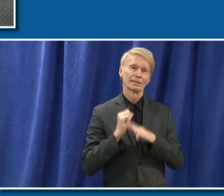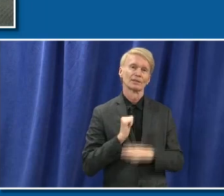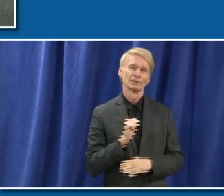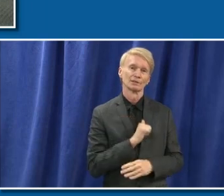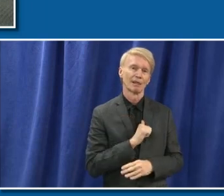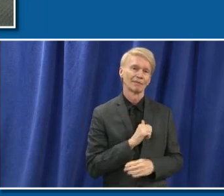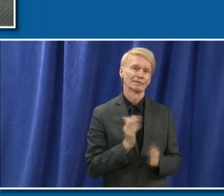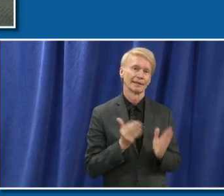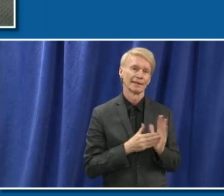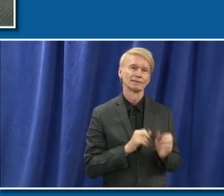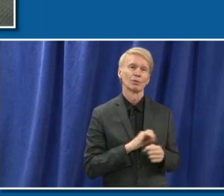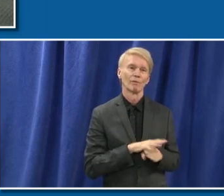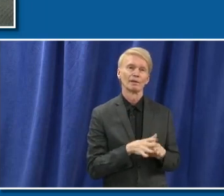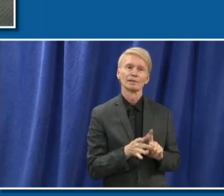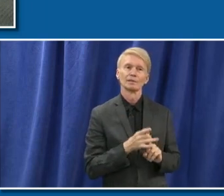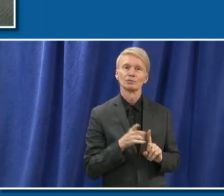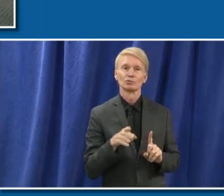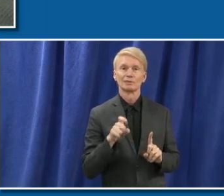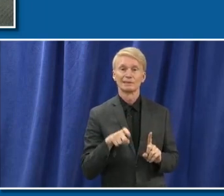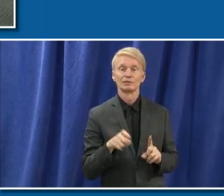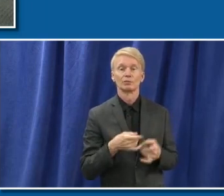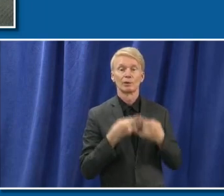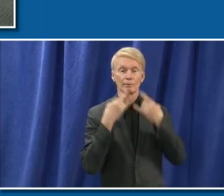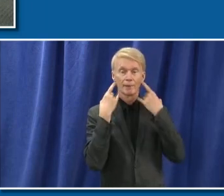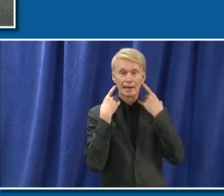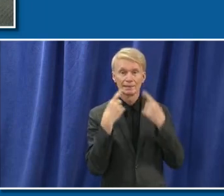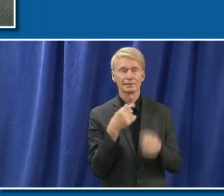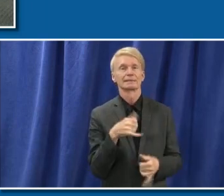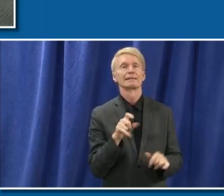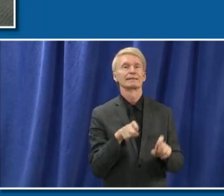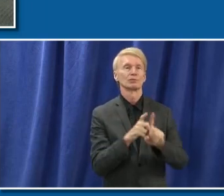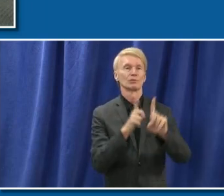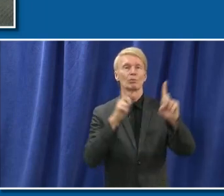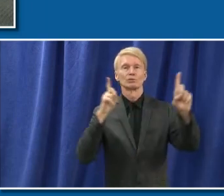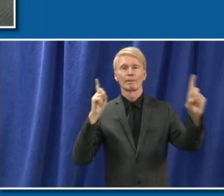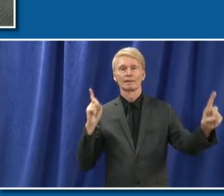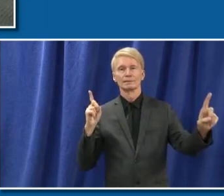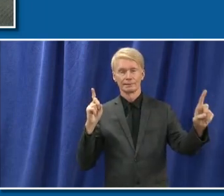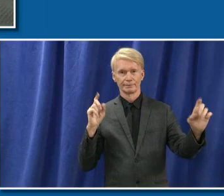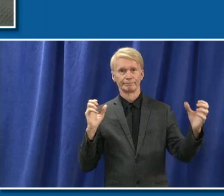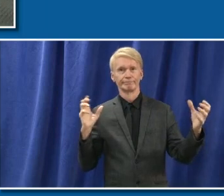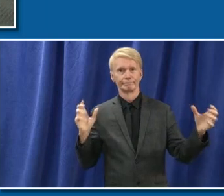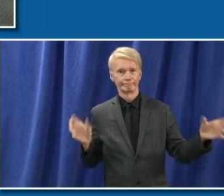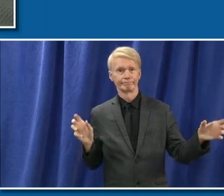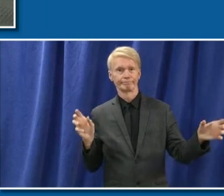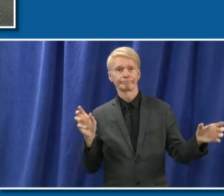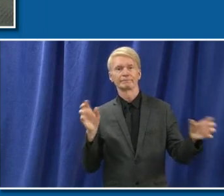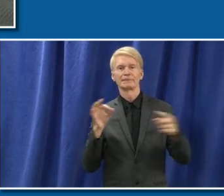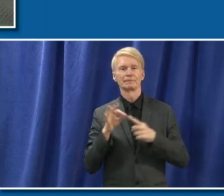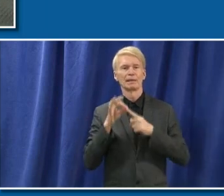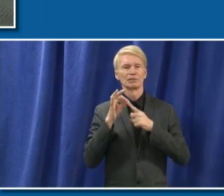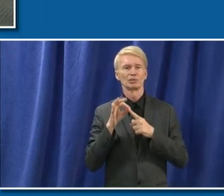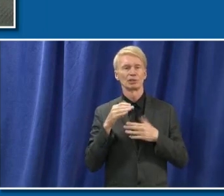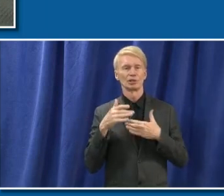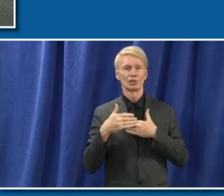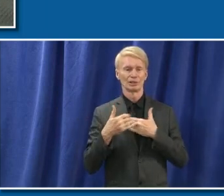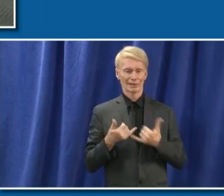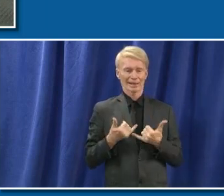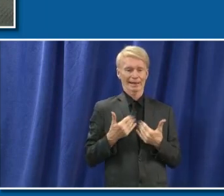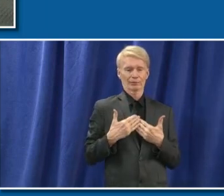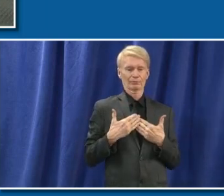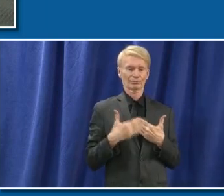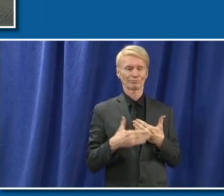ourselves against COVID. And so you'll still need to wear a mask, you'll still need to social distance, particularly in those early phases